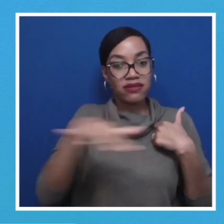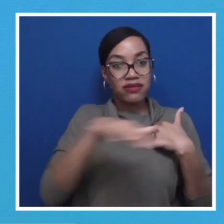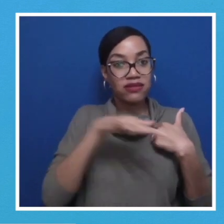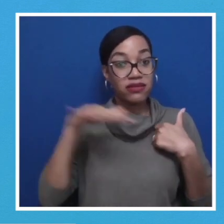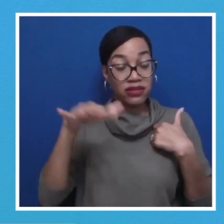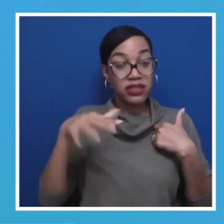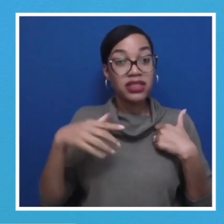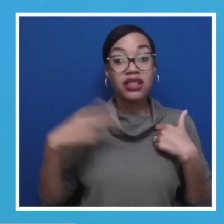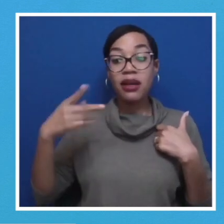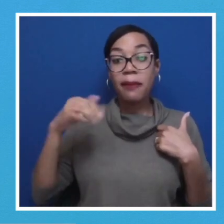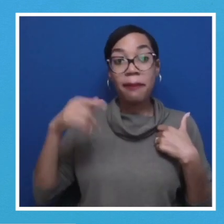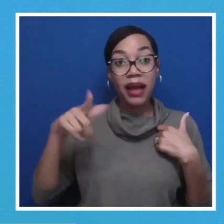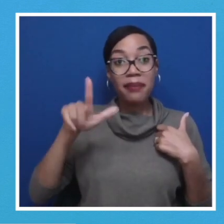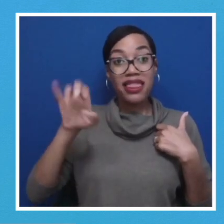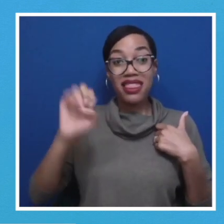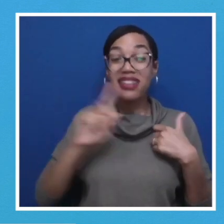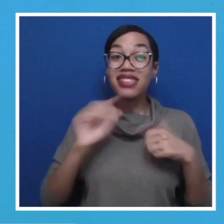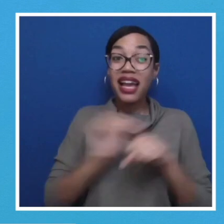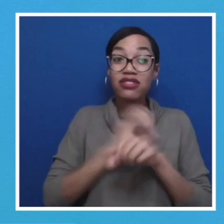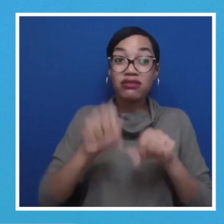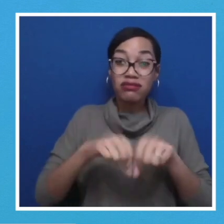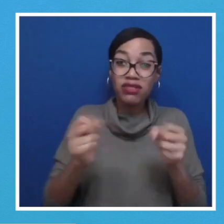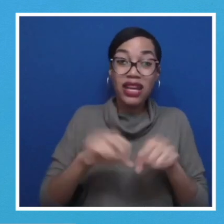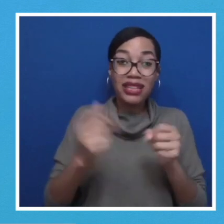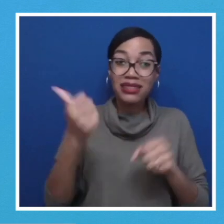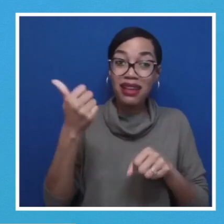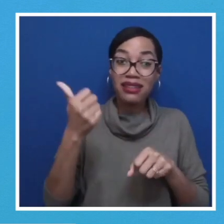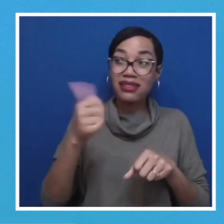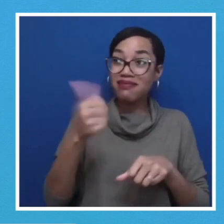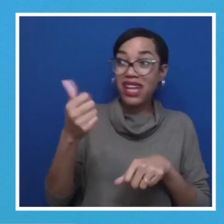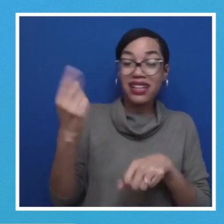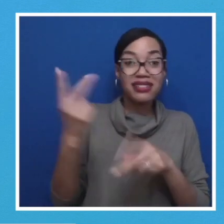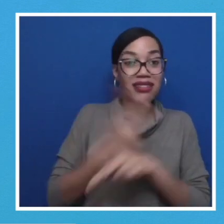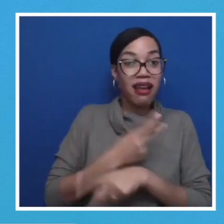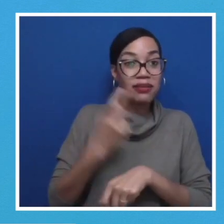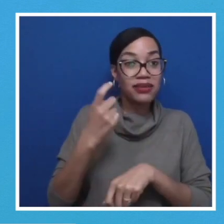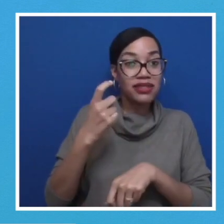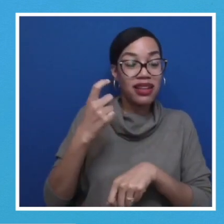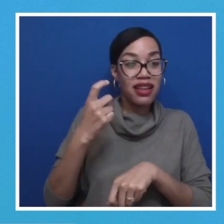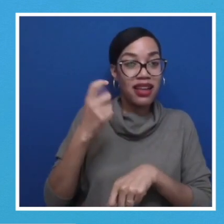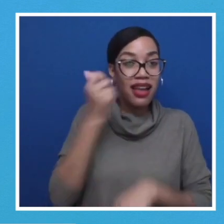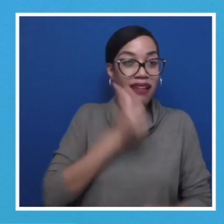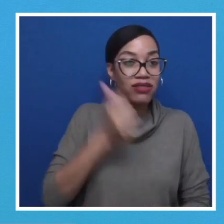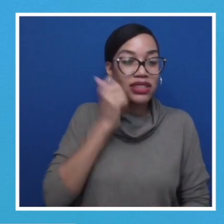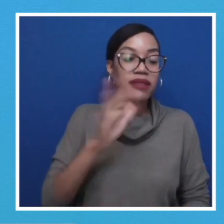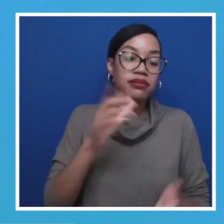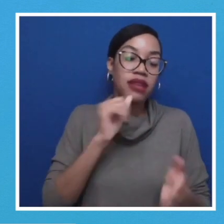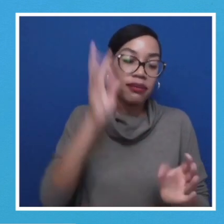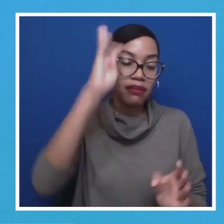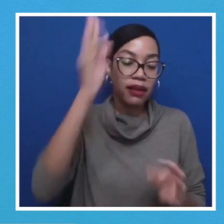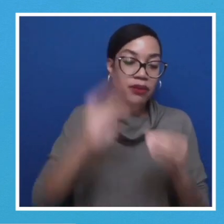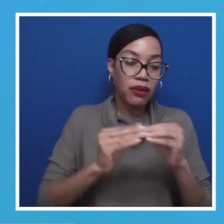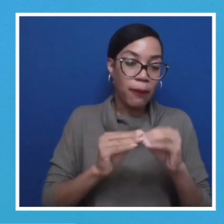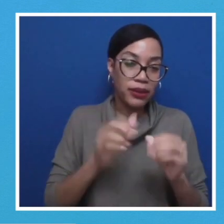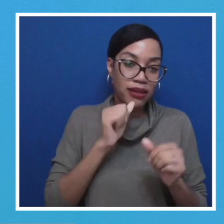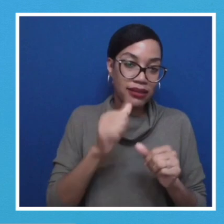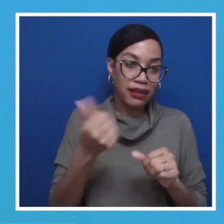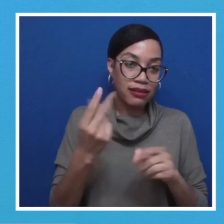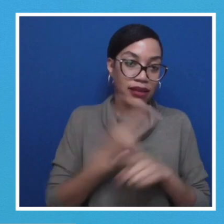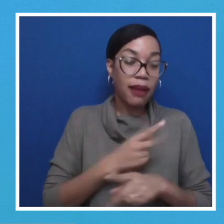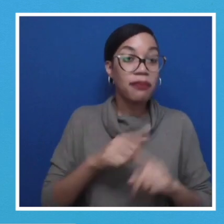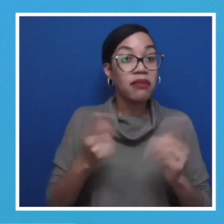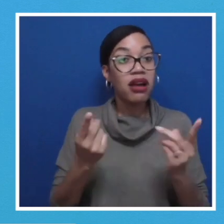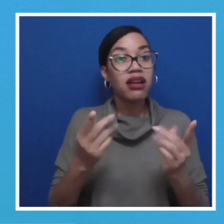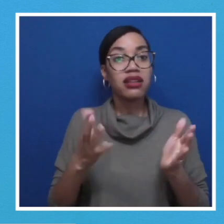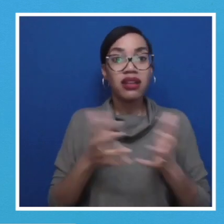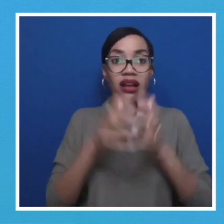I'm making that up, but it is literally like some amount in the doubles burst every day. There's very little oversight on